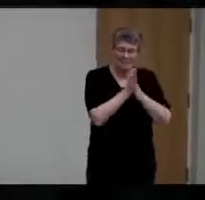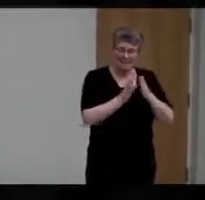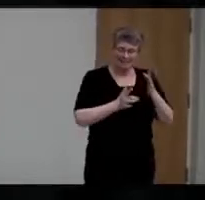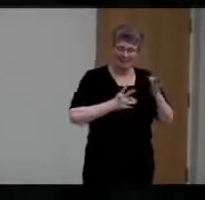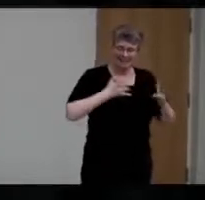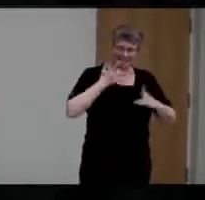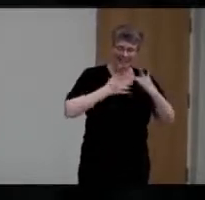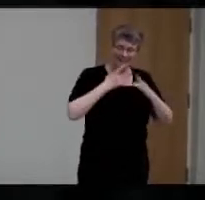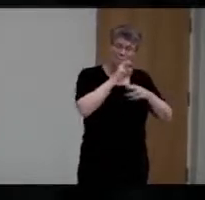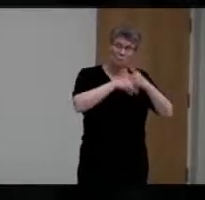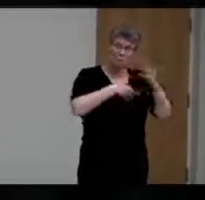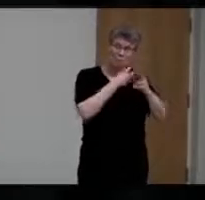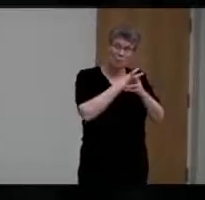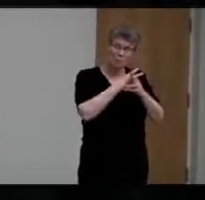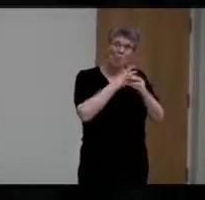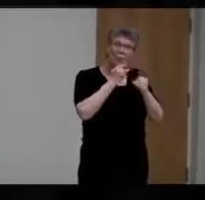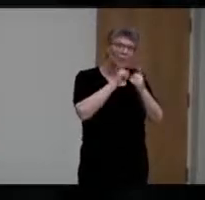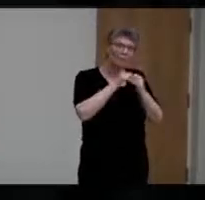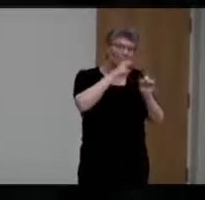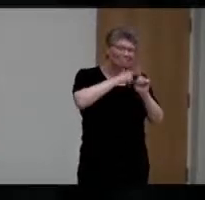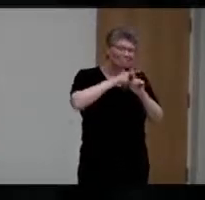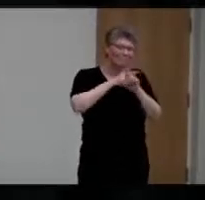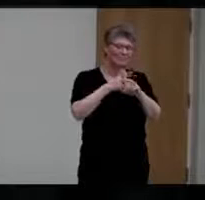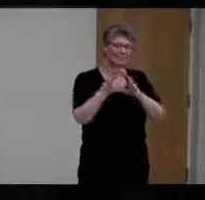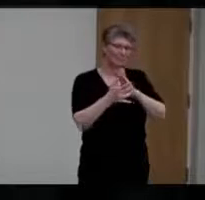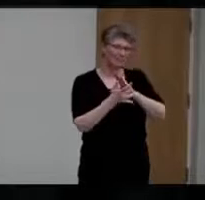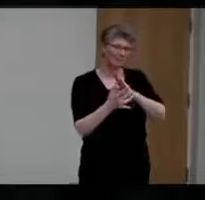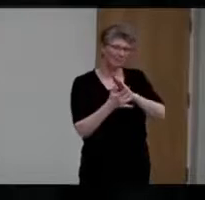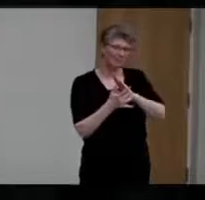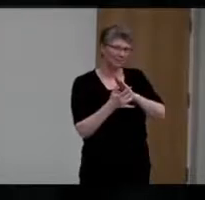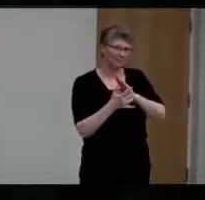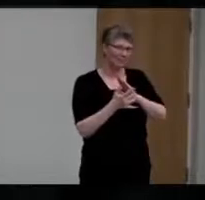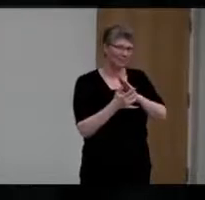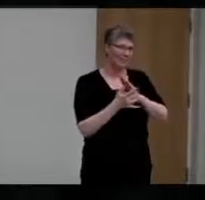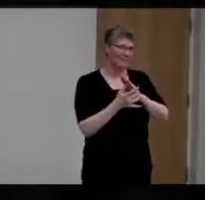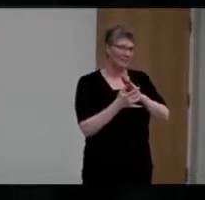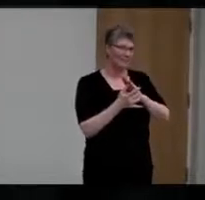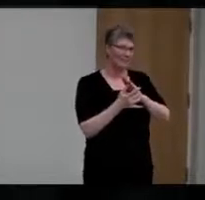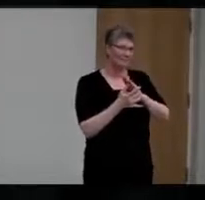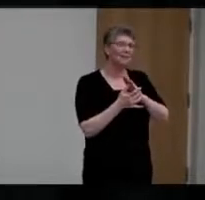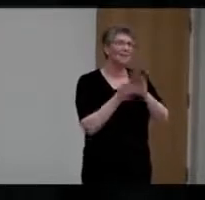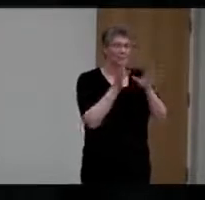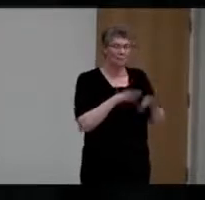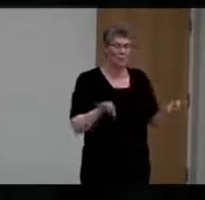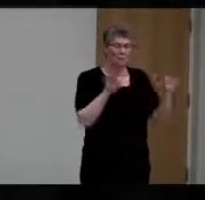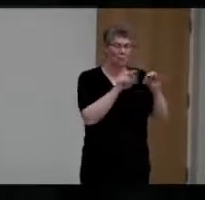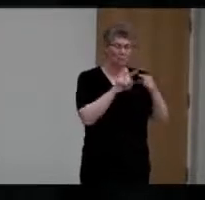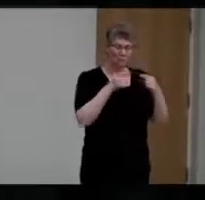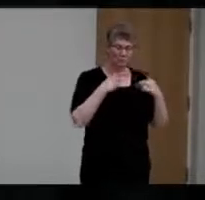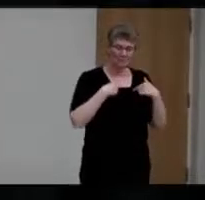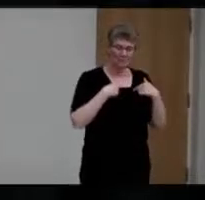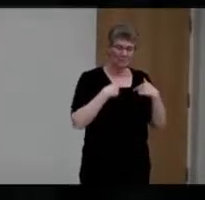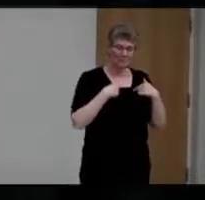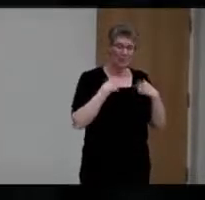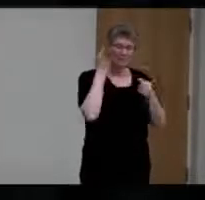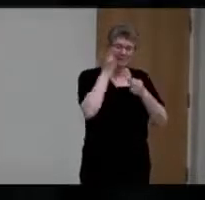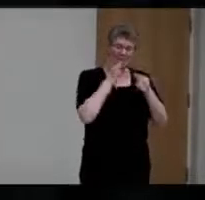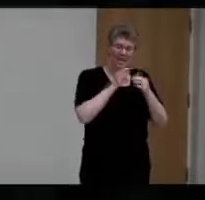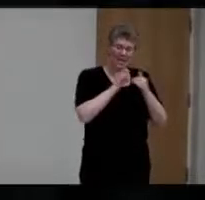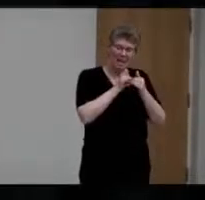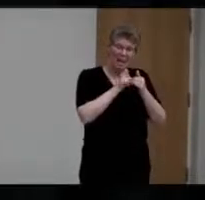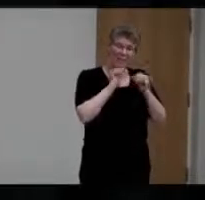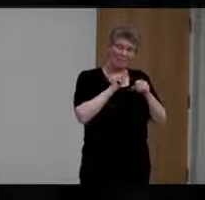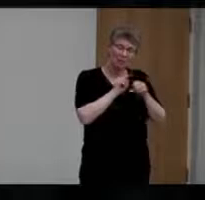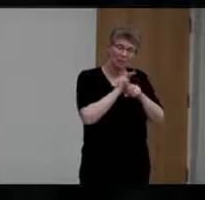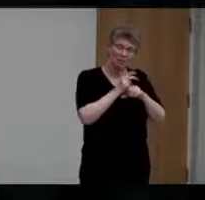with technology. And it's important to me that we think about how we really do use that to change